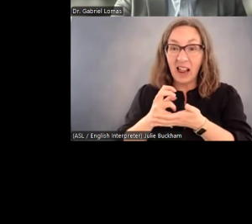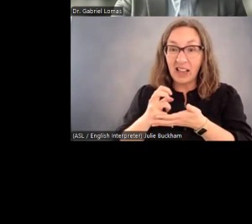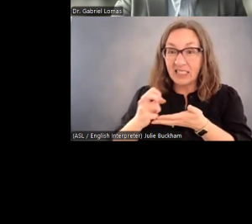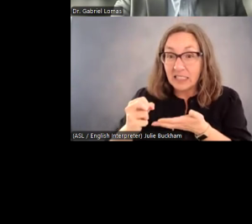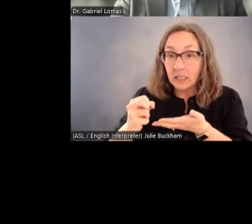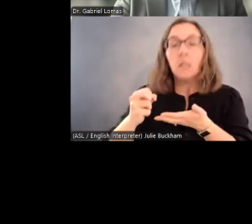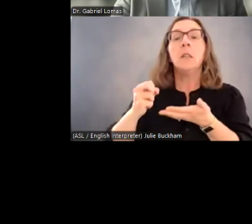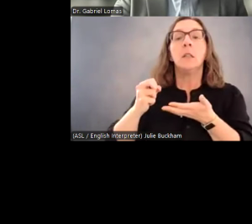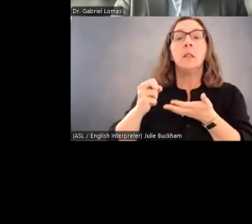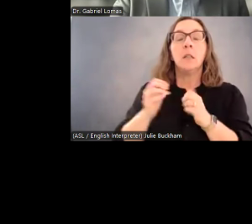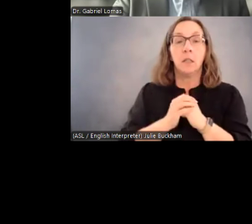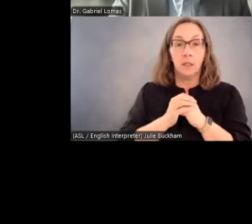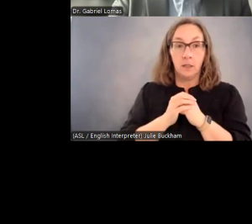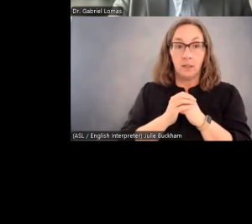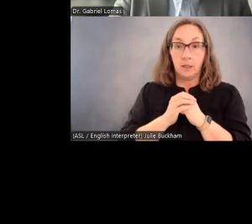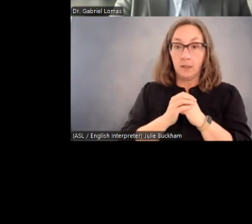time.